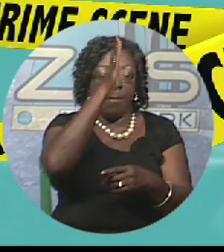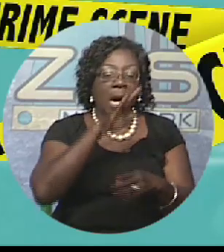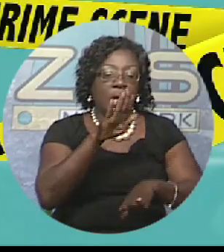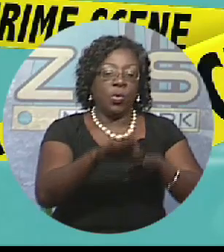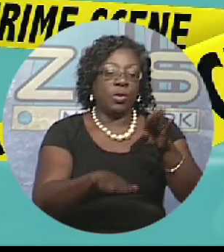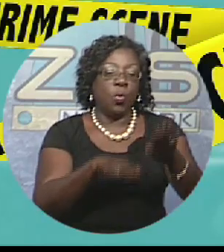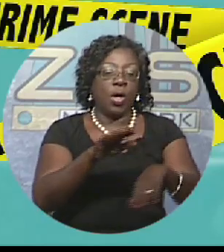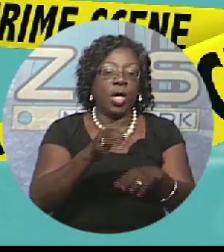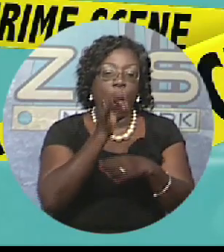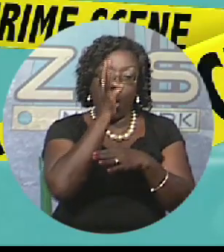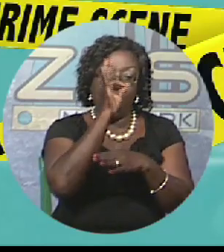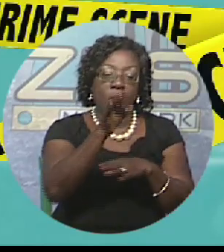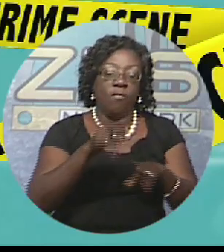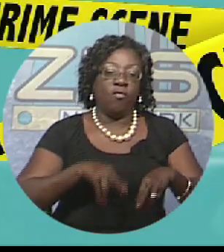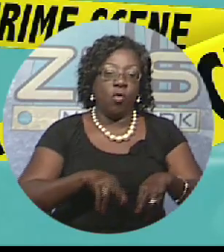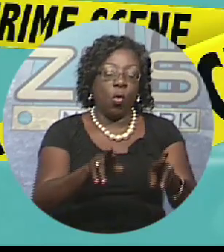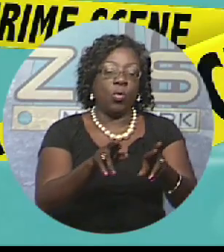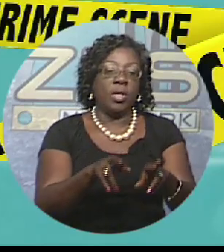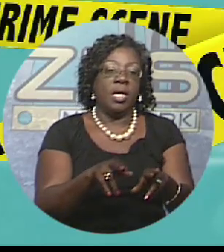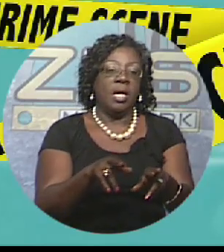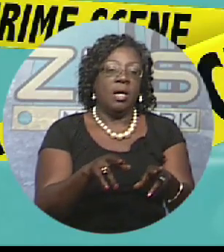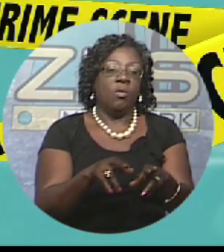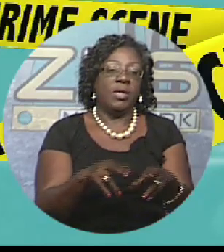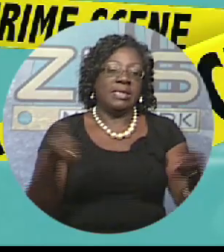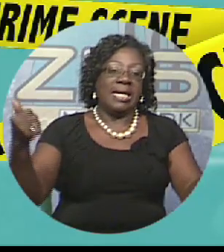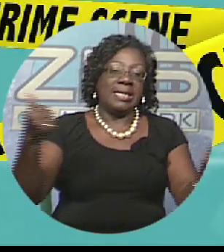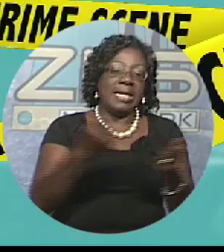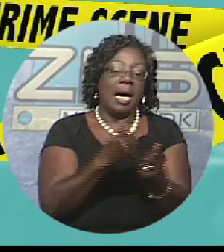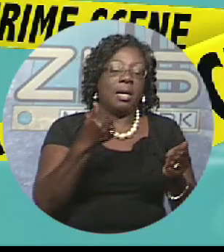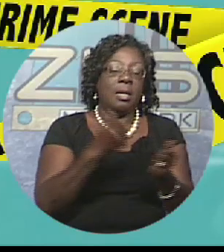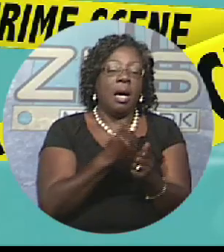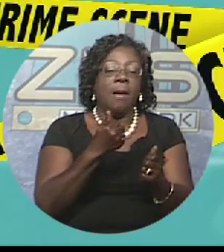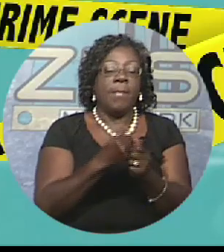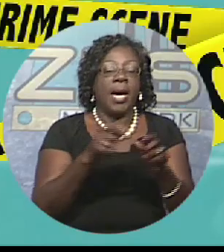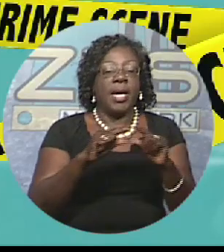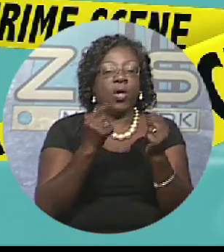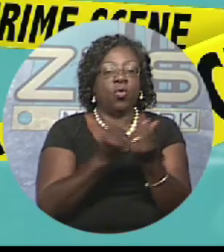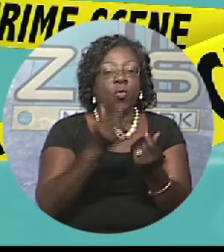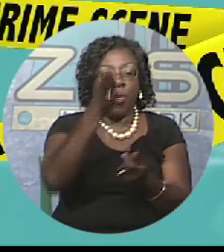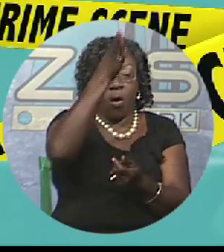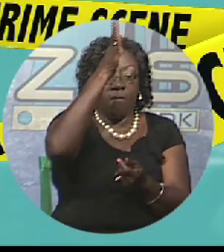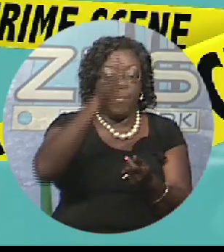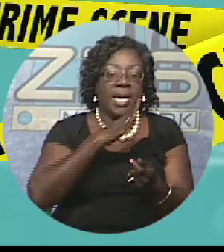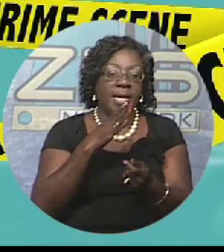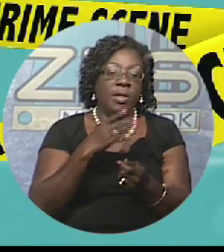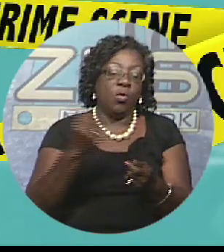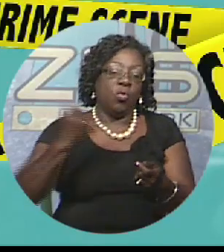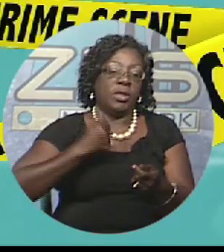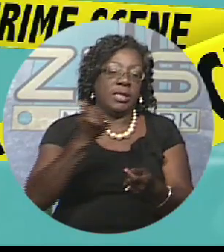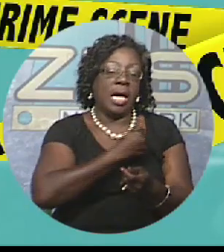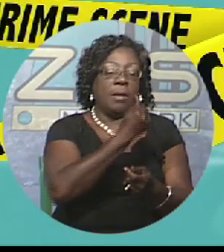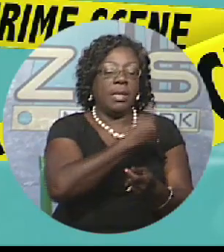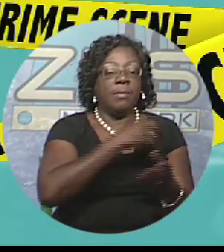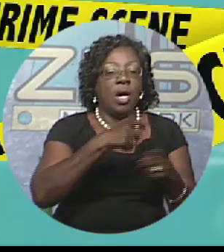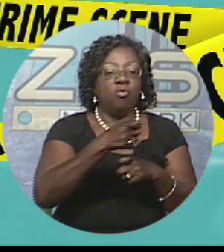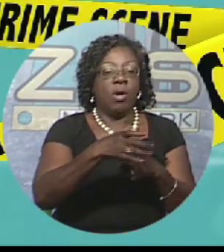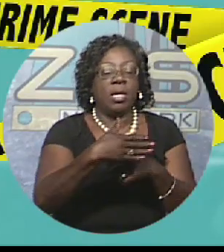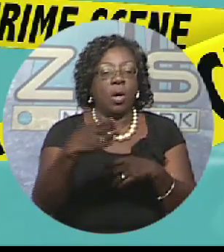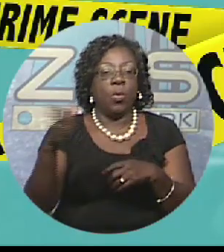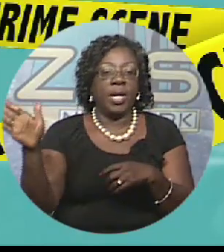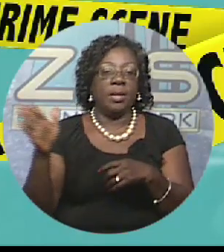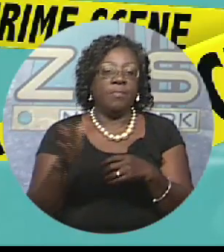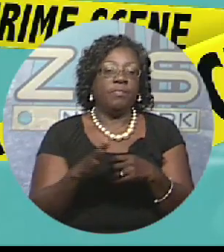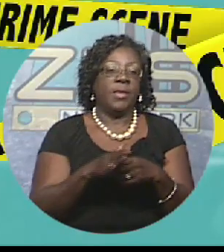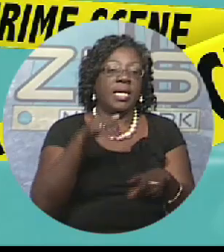was attacked by a group of men who stabbed him in the body with an unknown object. The men then fled on foot. The victim, according to police, is detained in